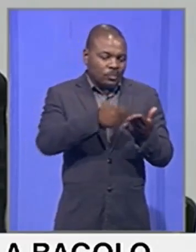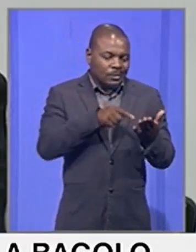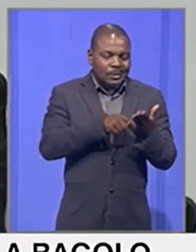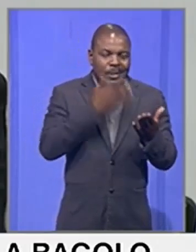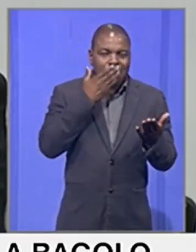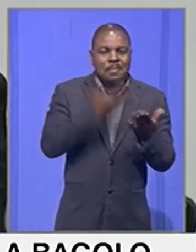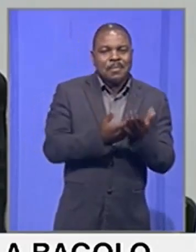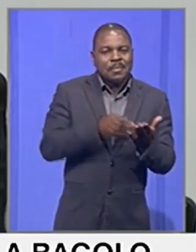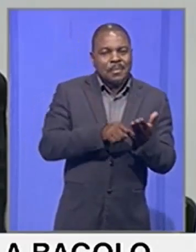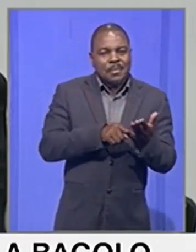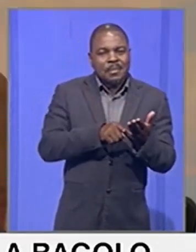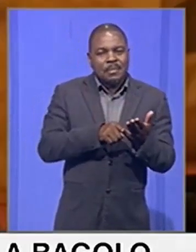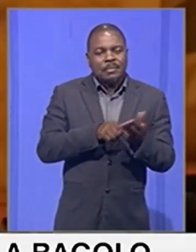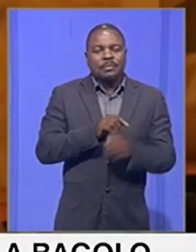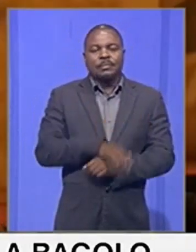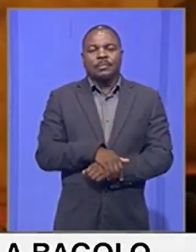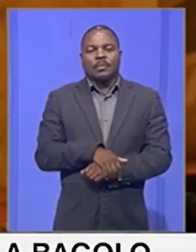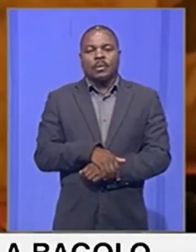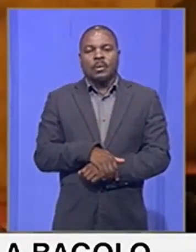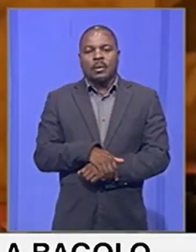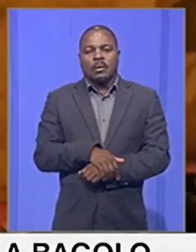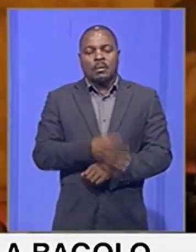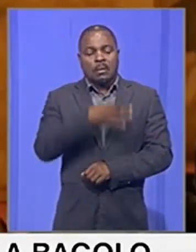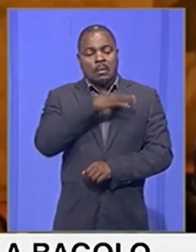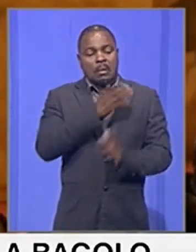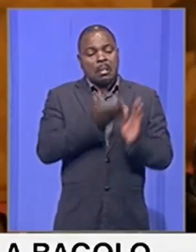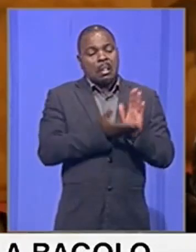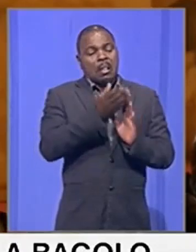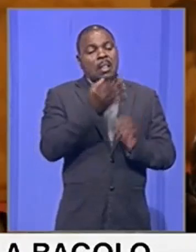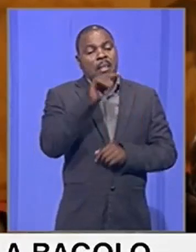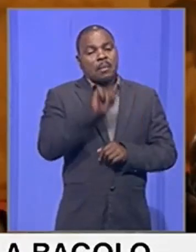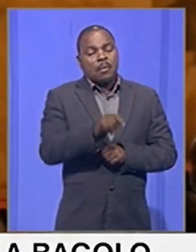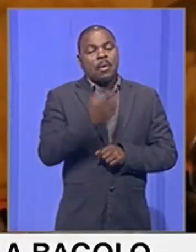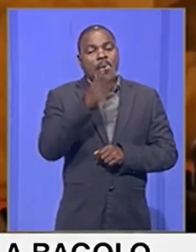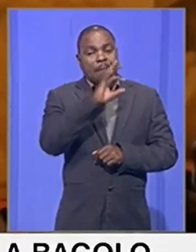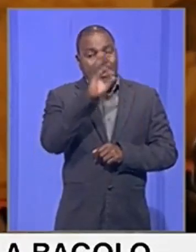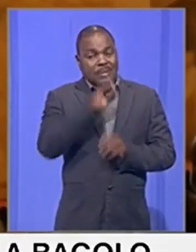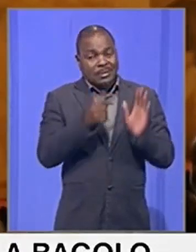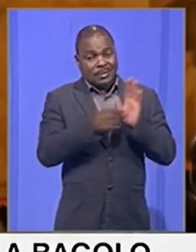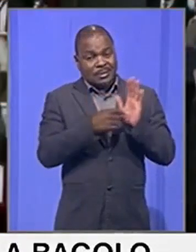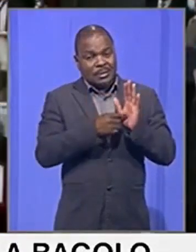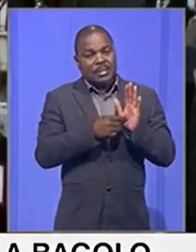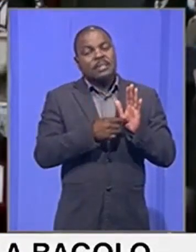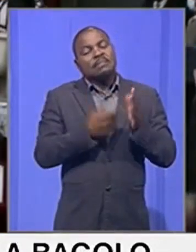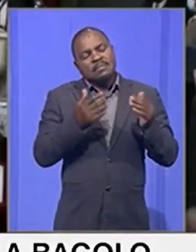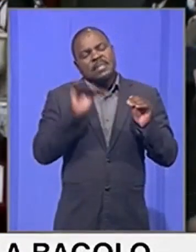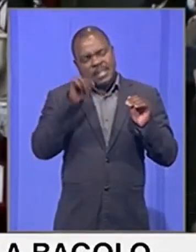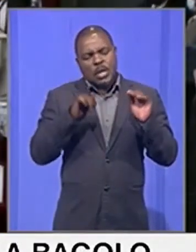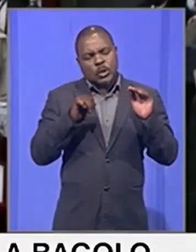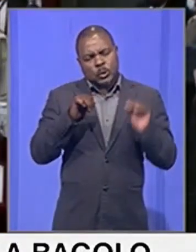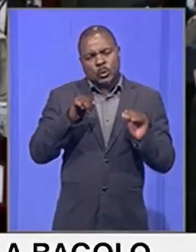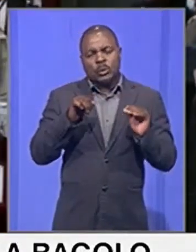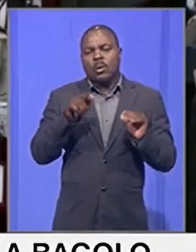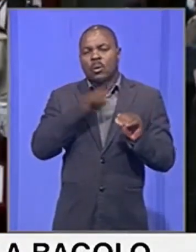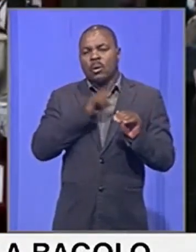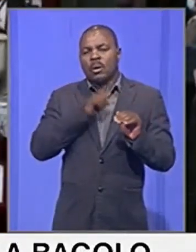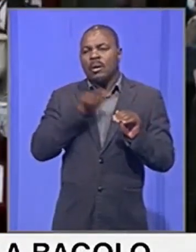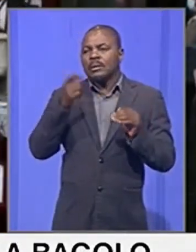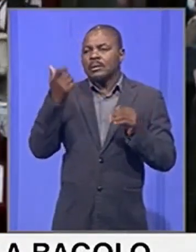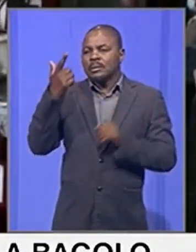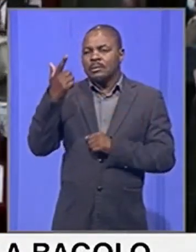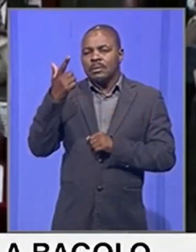made a decision yet as to whether he will accept them as they are. He will be consulting with National